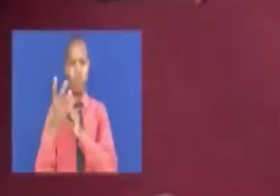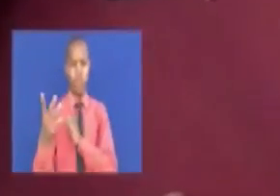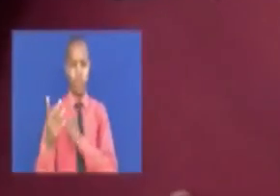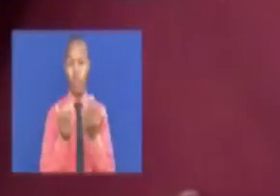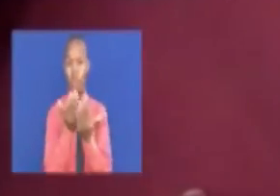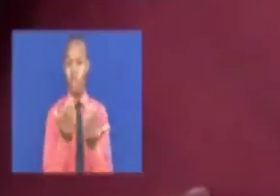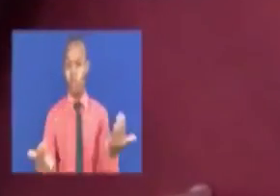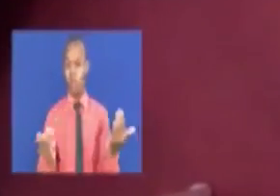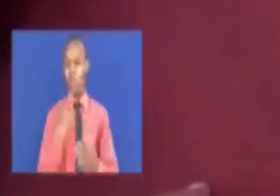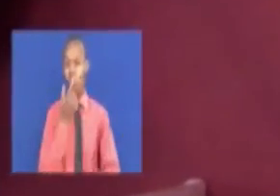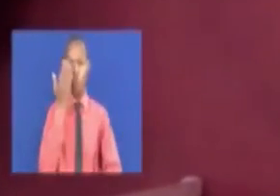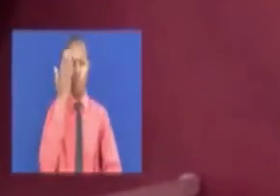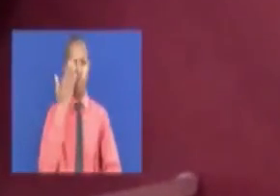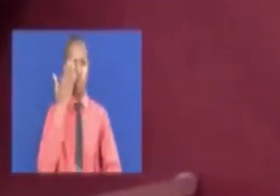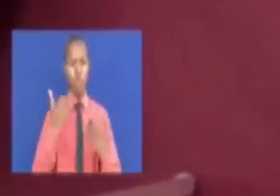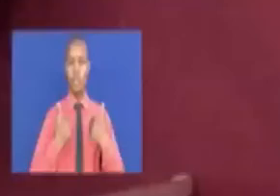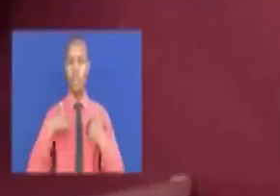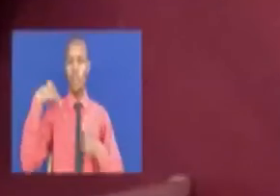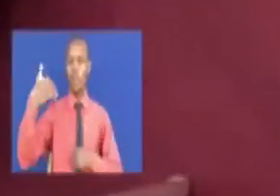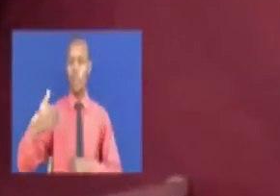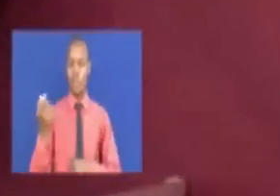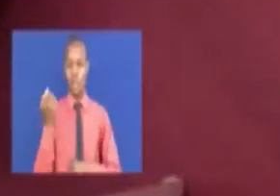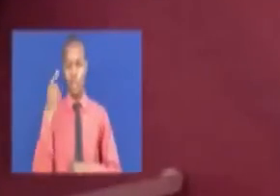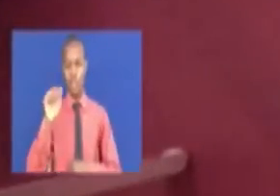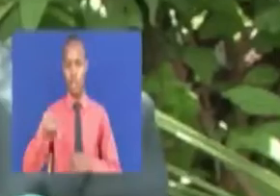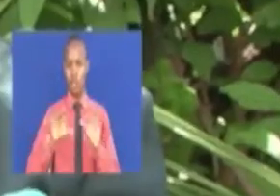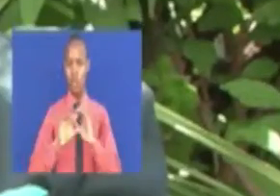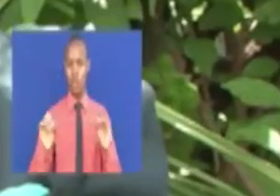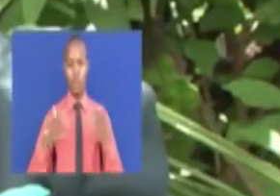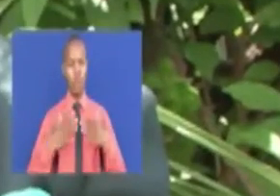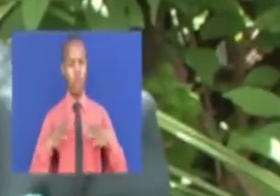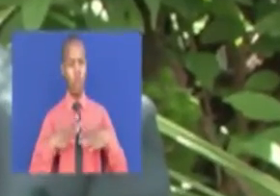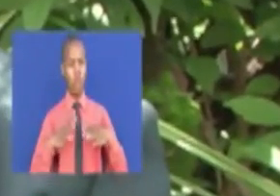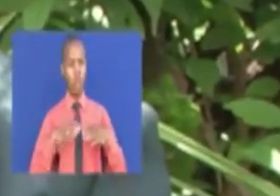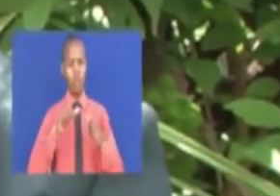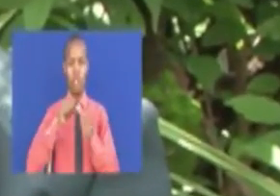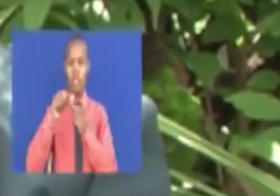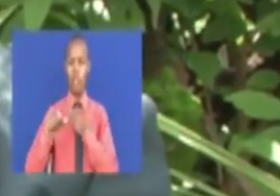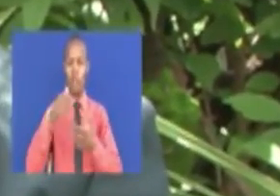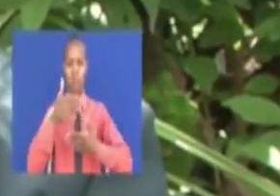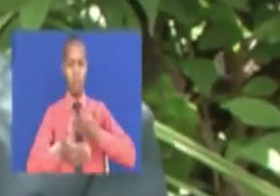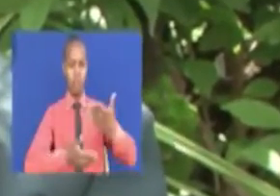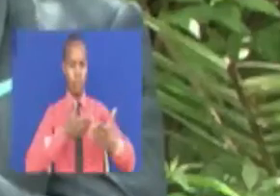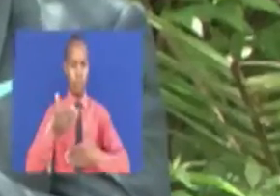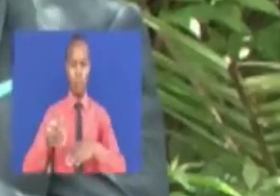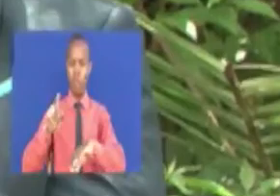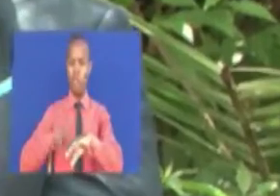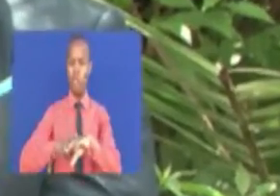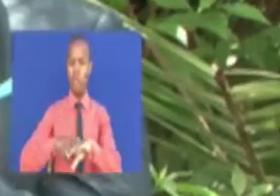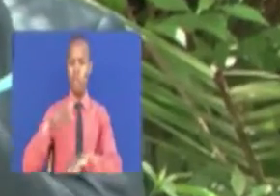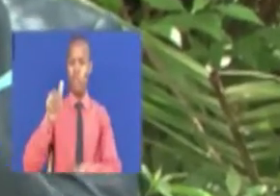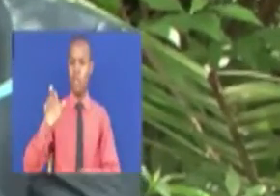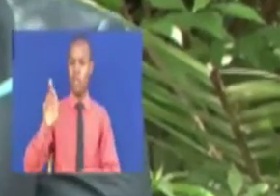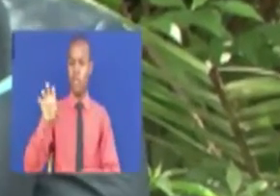are mostly misunderstood due to their nature, and most people will avoid interacting with them, as Agri Sagwe, an occupational